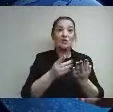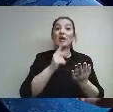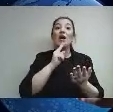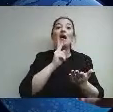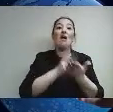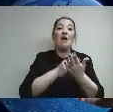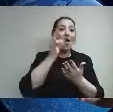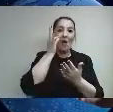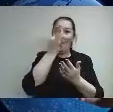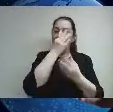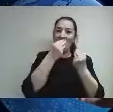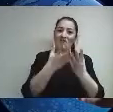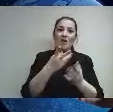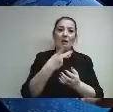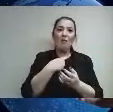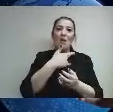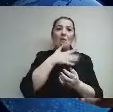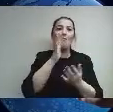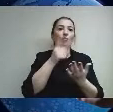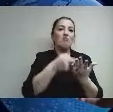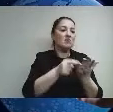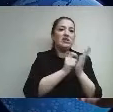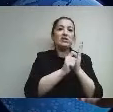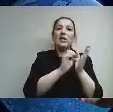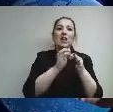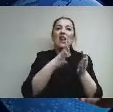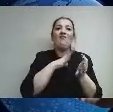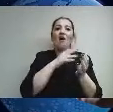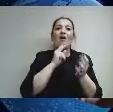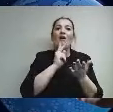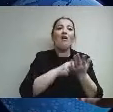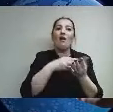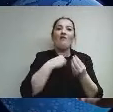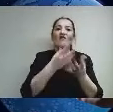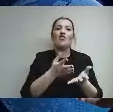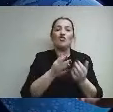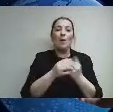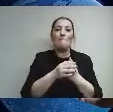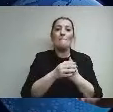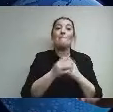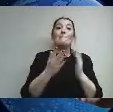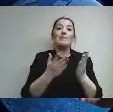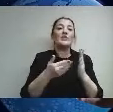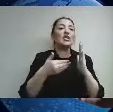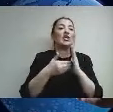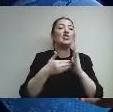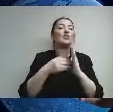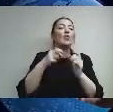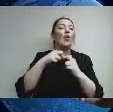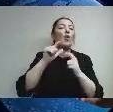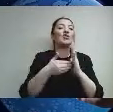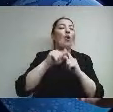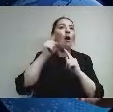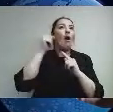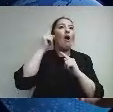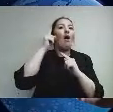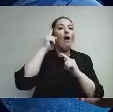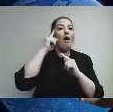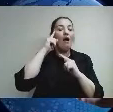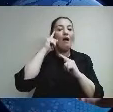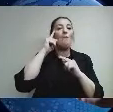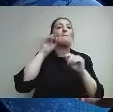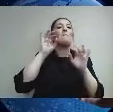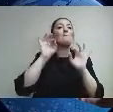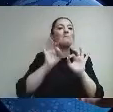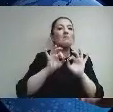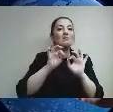can." And that at that moment, the entrepreneurial spirit came into play, and he said, "Can